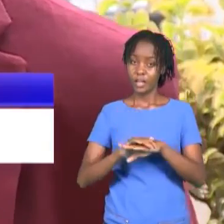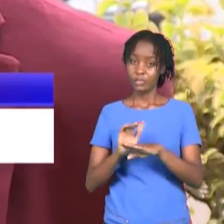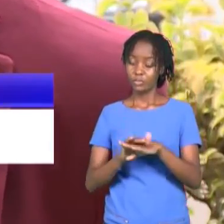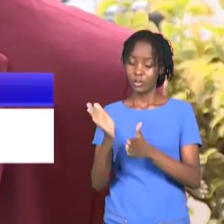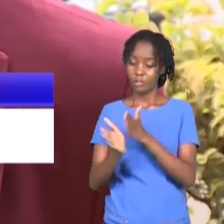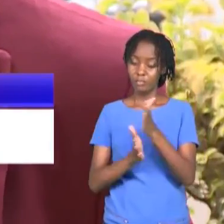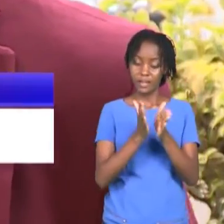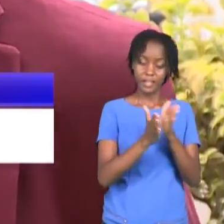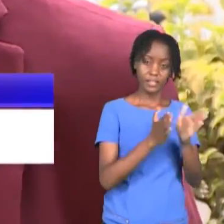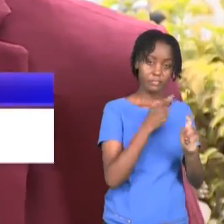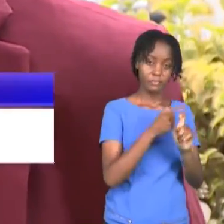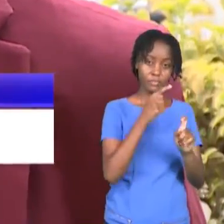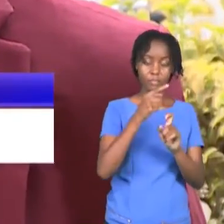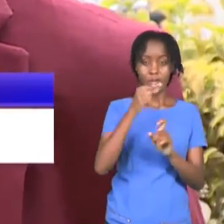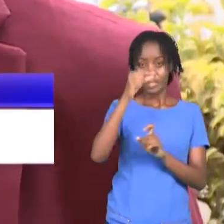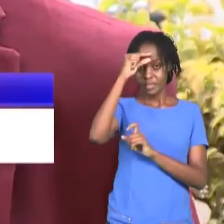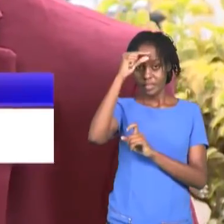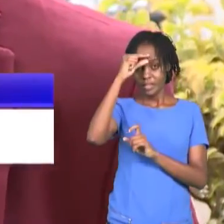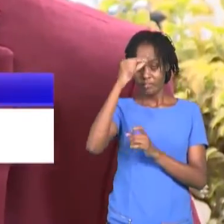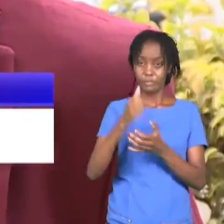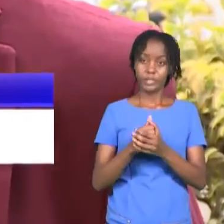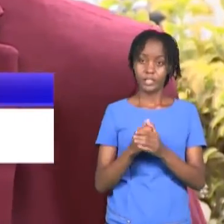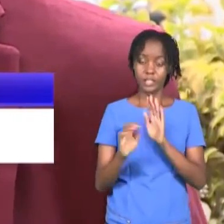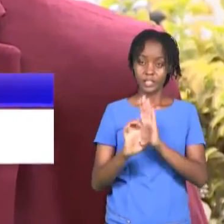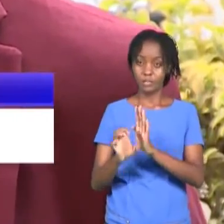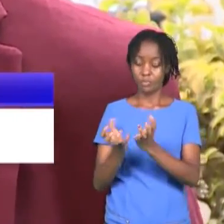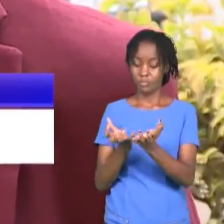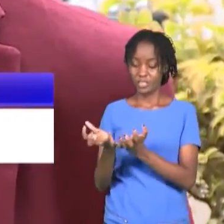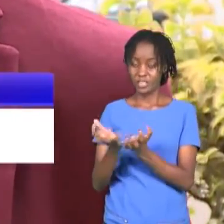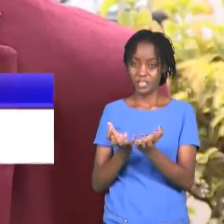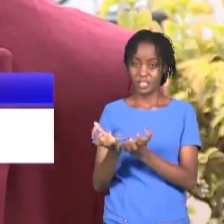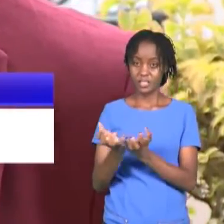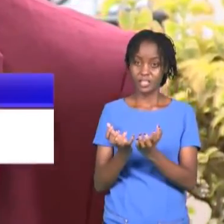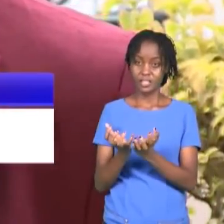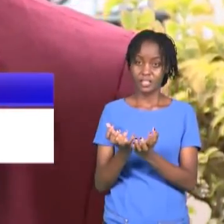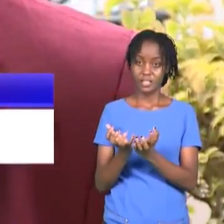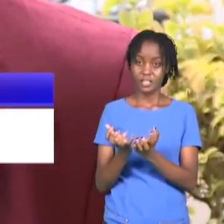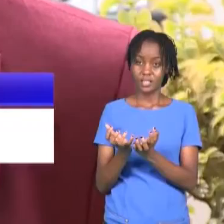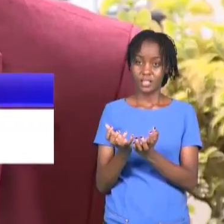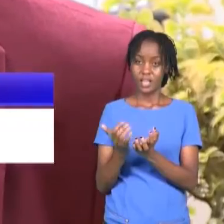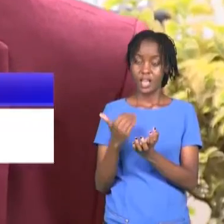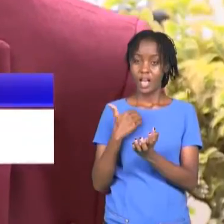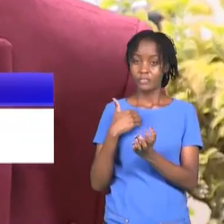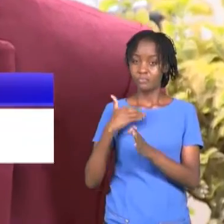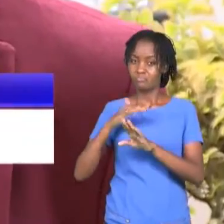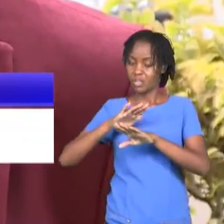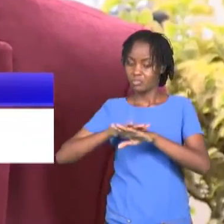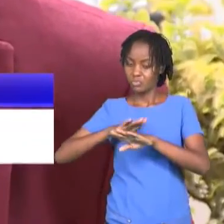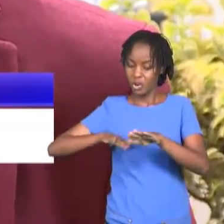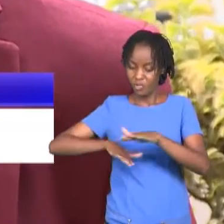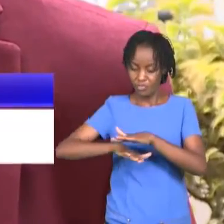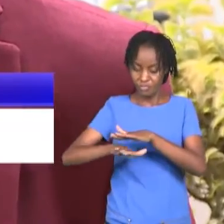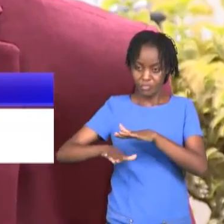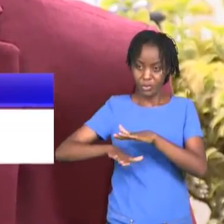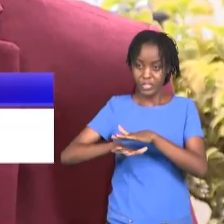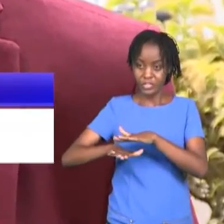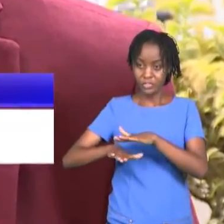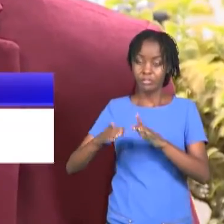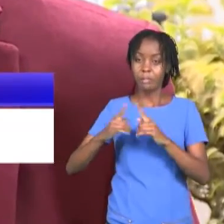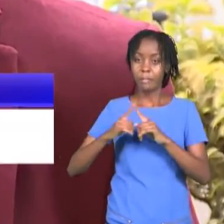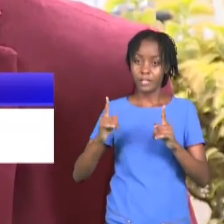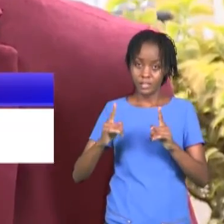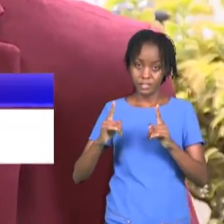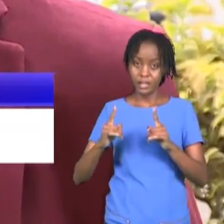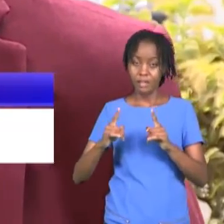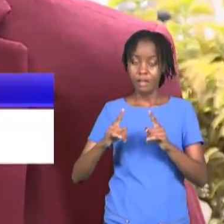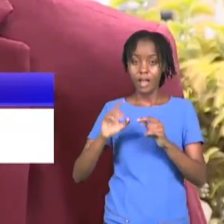government structures that businesses, place their foundations on. So as a country, one thing is to have